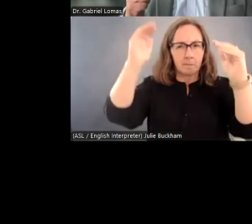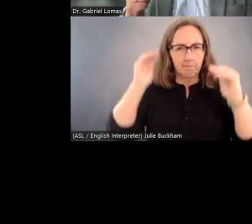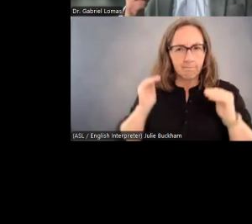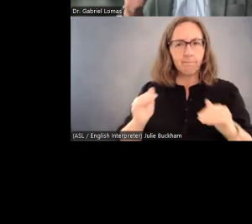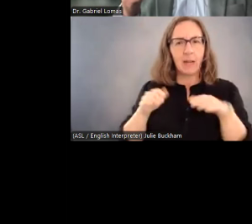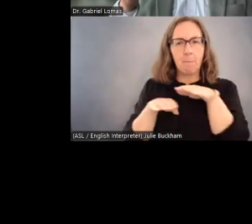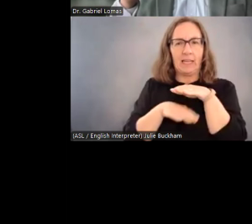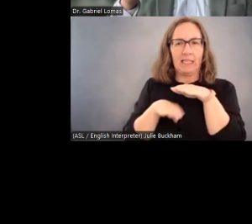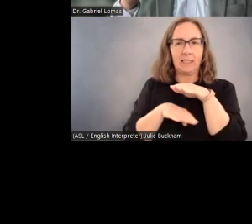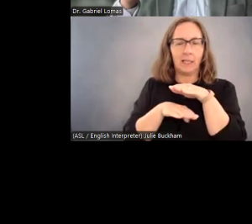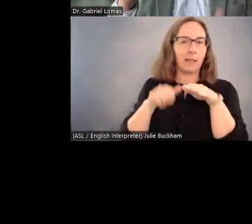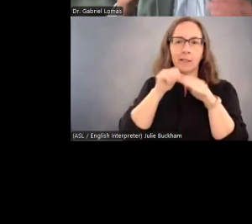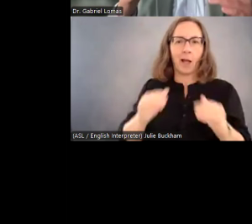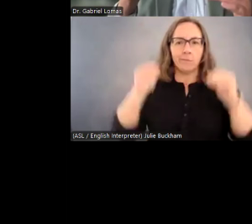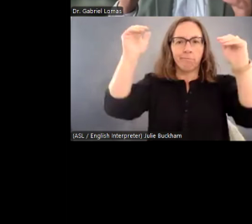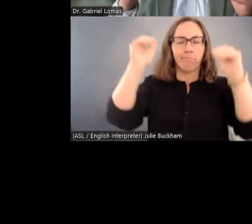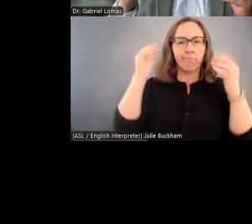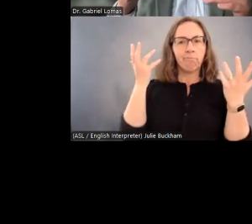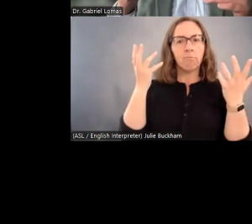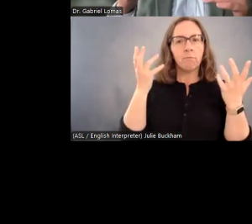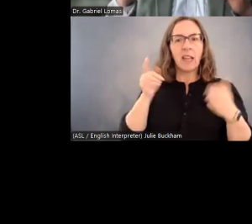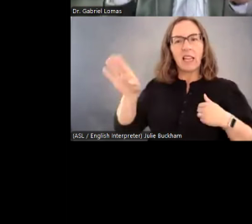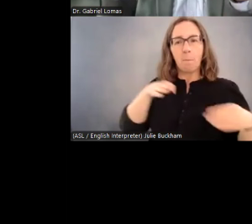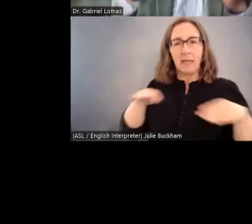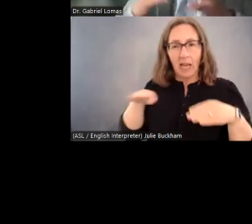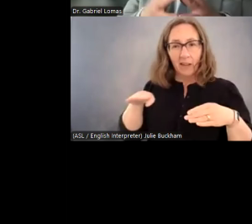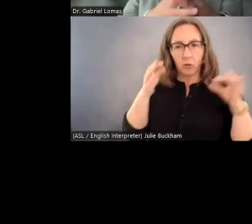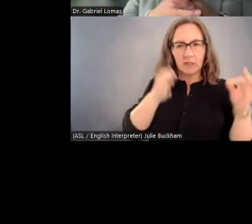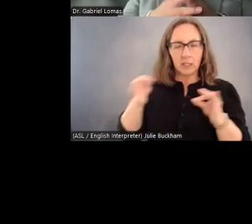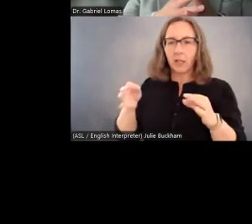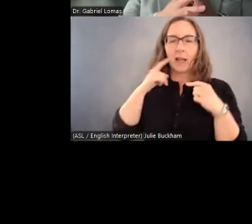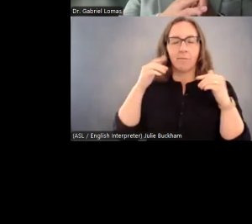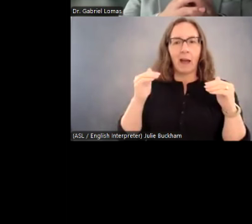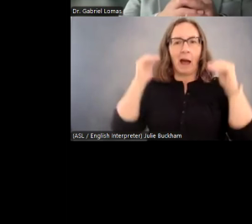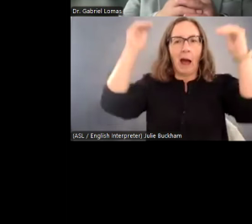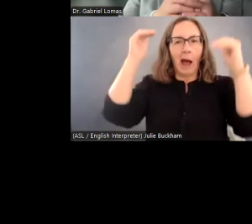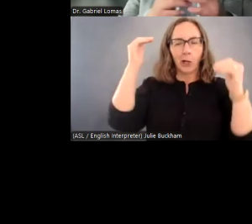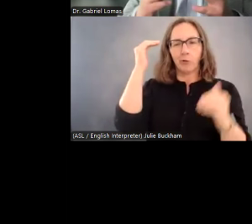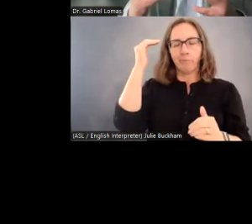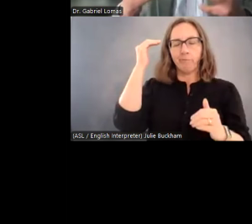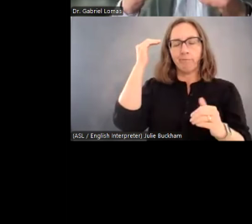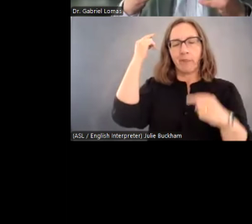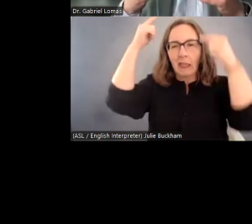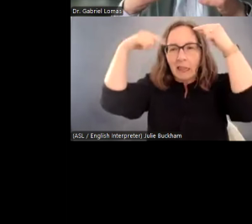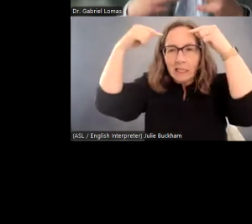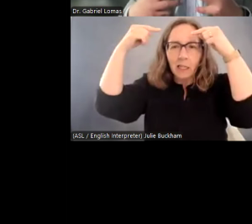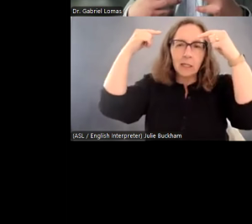behavior, and they're not really using like higher levels of thinking. So like, oh, I'm mad, but I'm